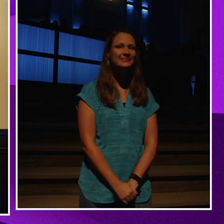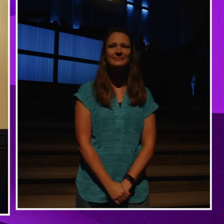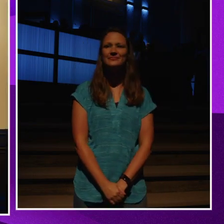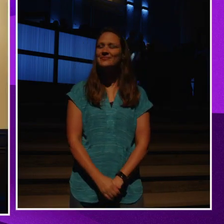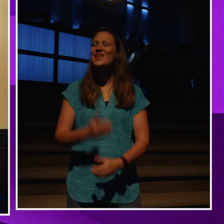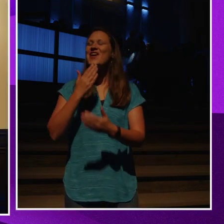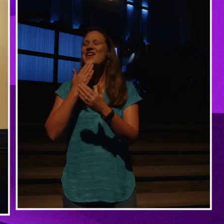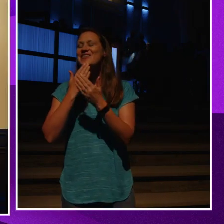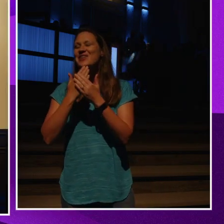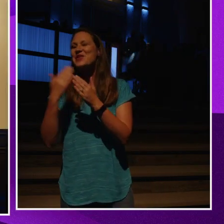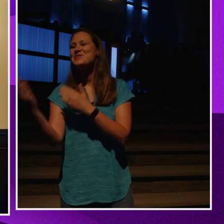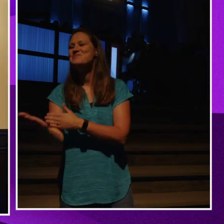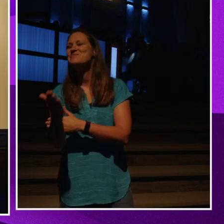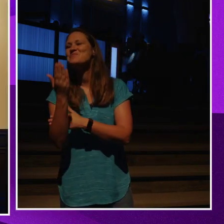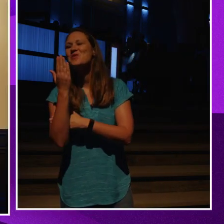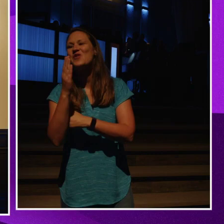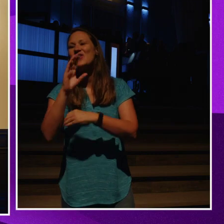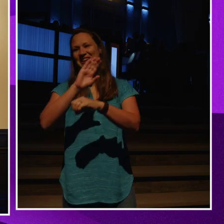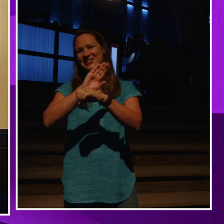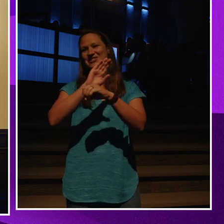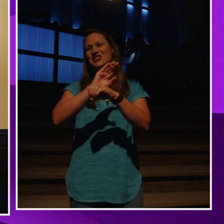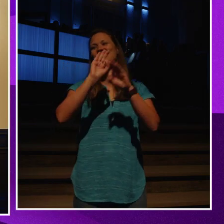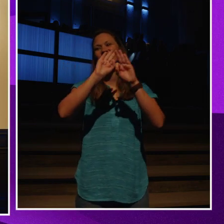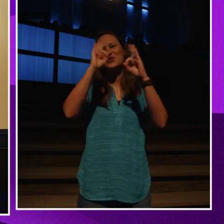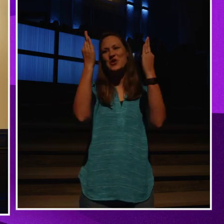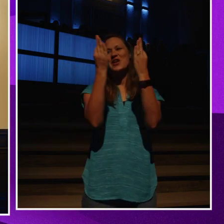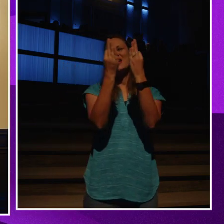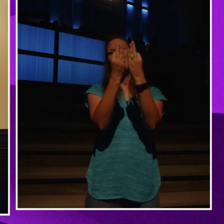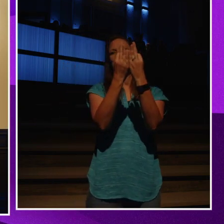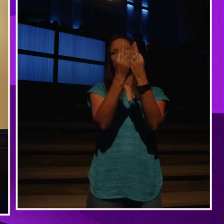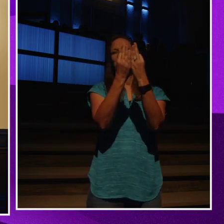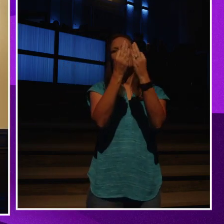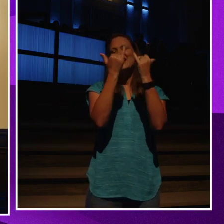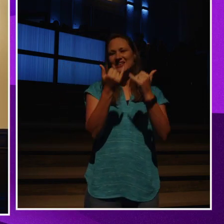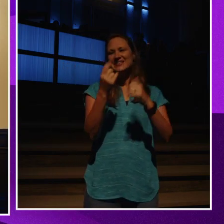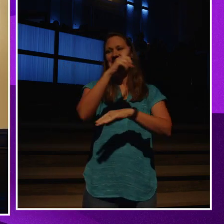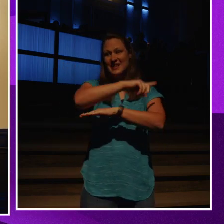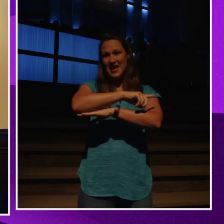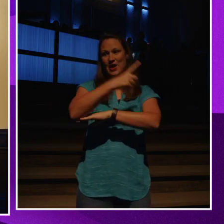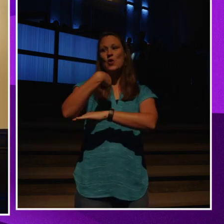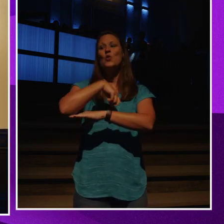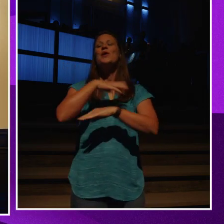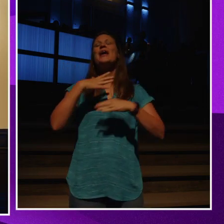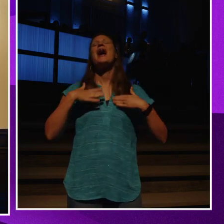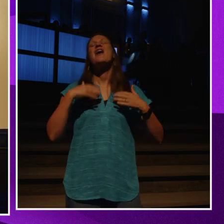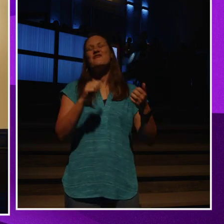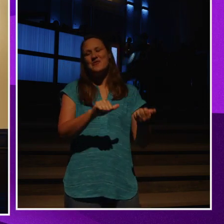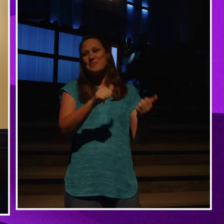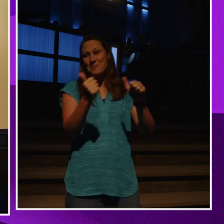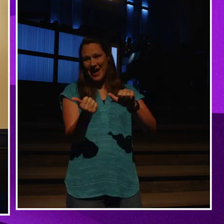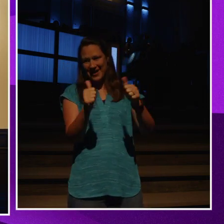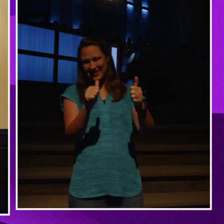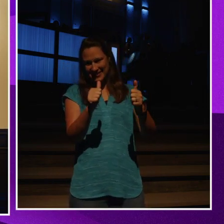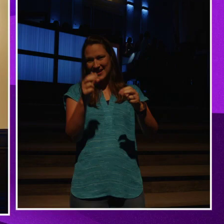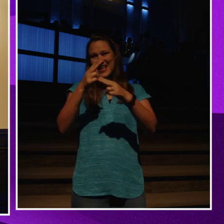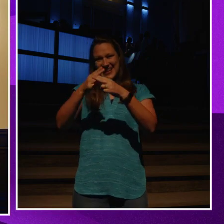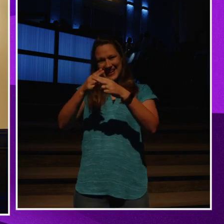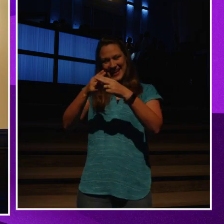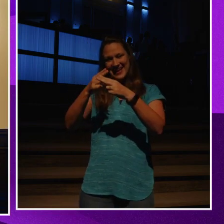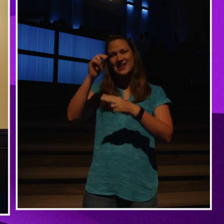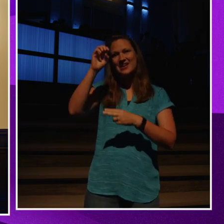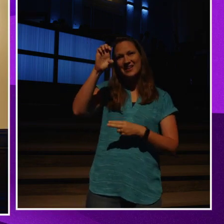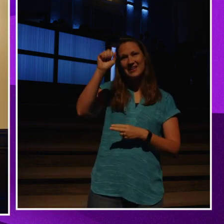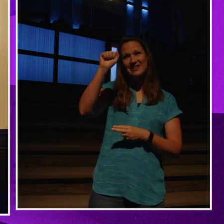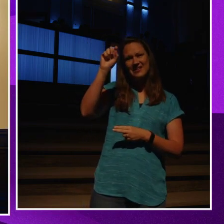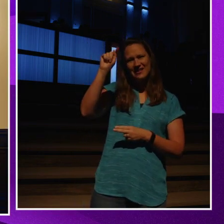Good morning, Central family. We're excited to start off the service with believers' baptism. This is Easton Temple, and Easton trusted